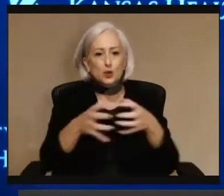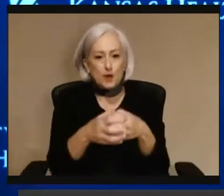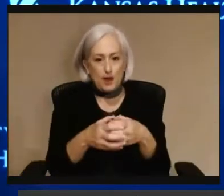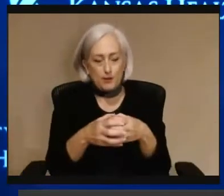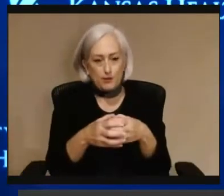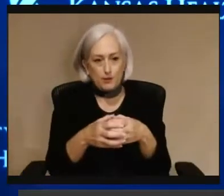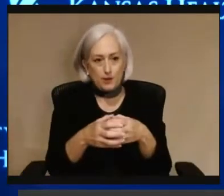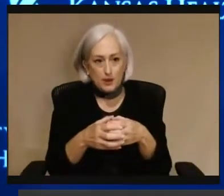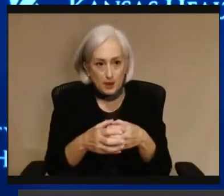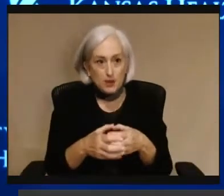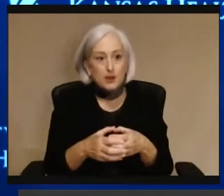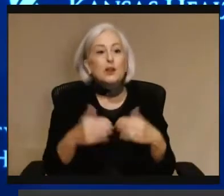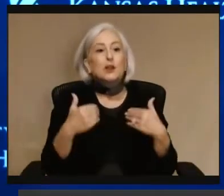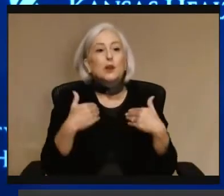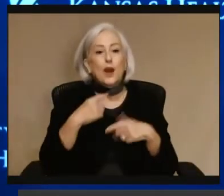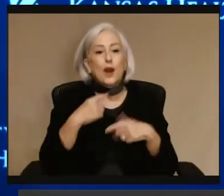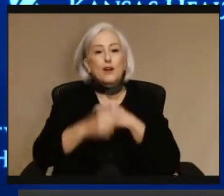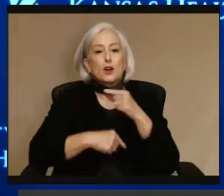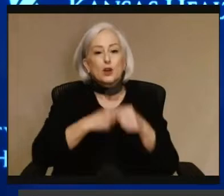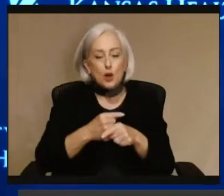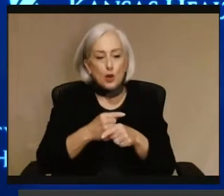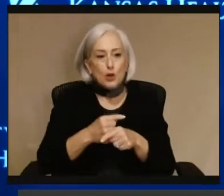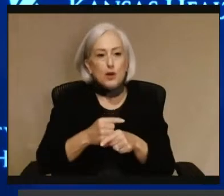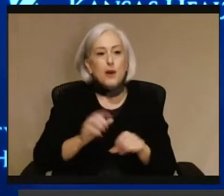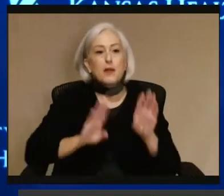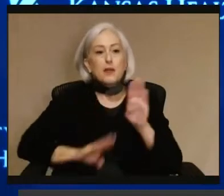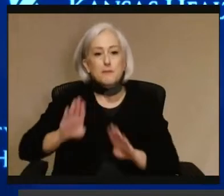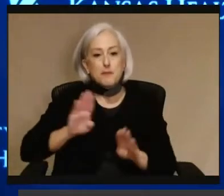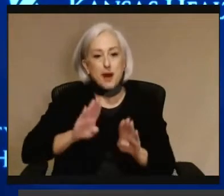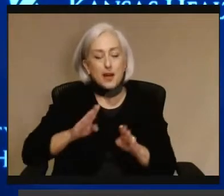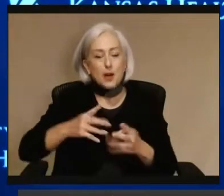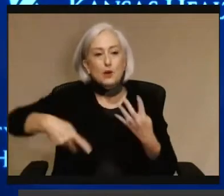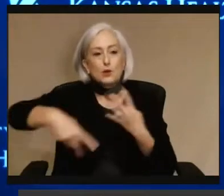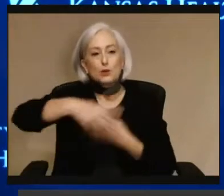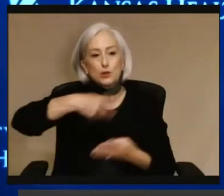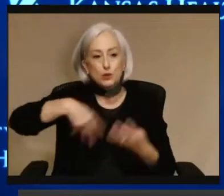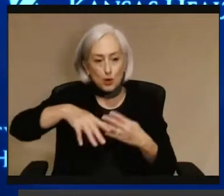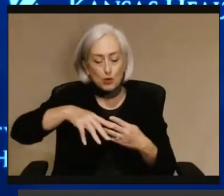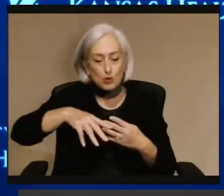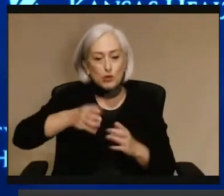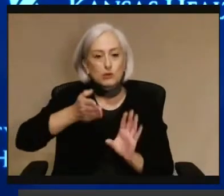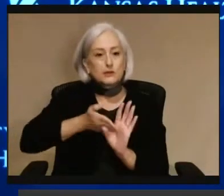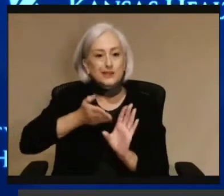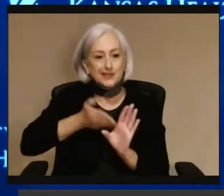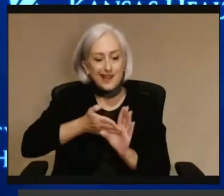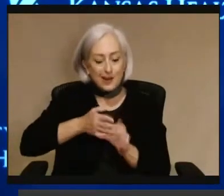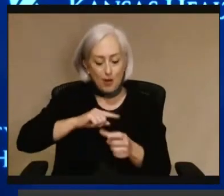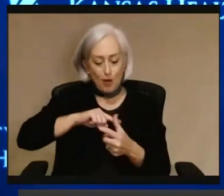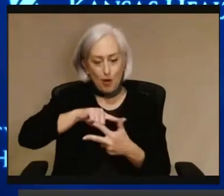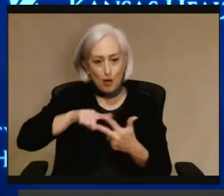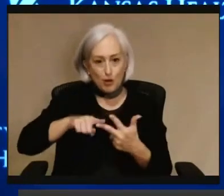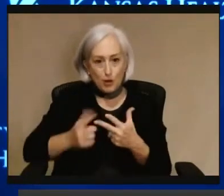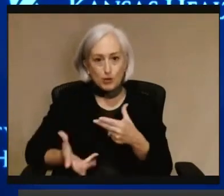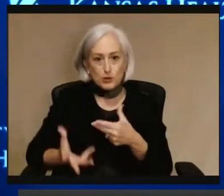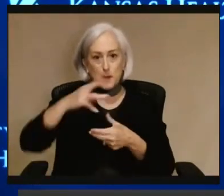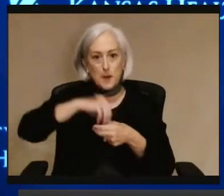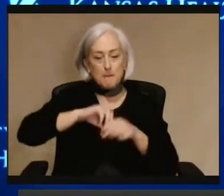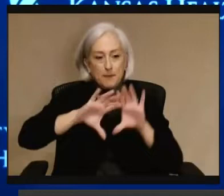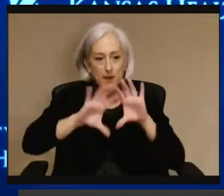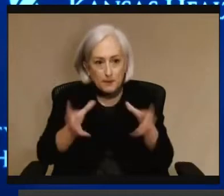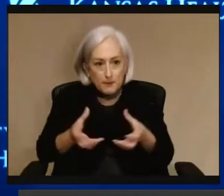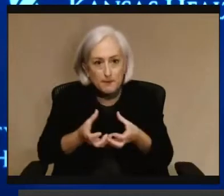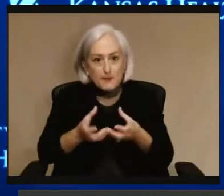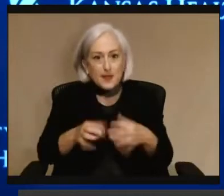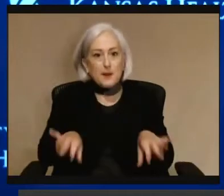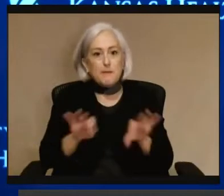something called the biopsychosocial model that basically says it all matters. And so it's important to recognize that every single bit